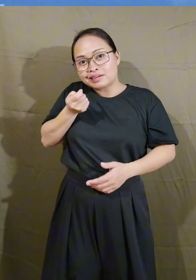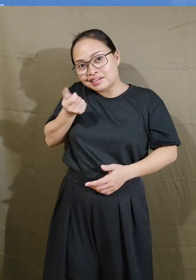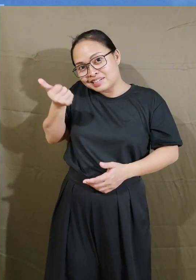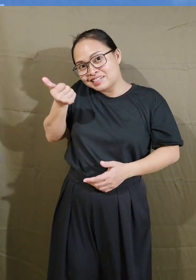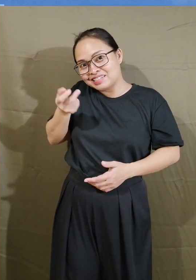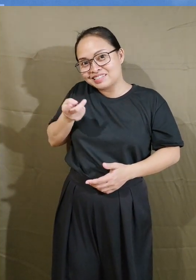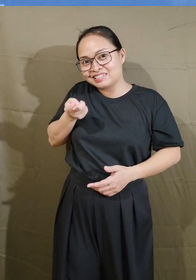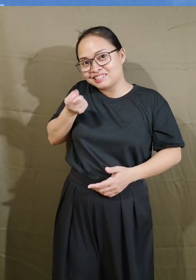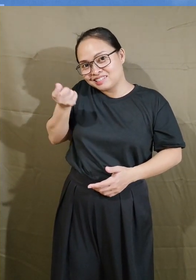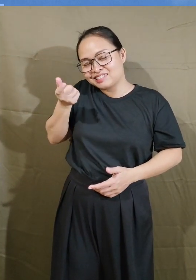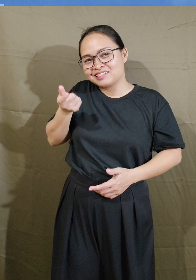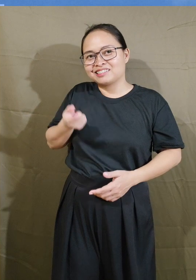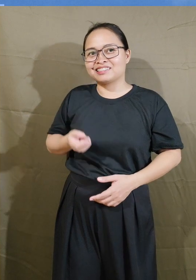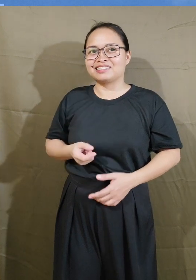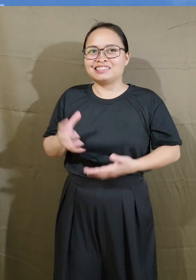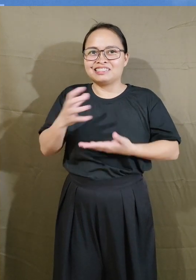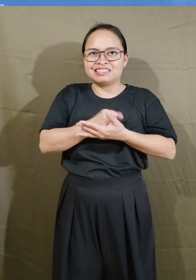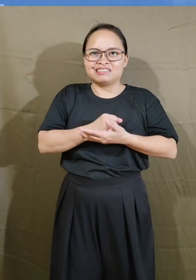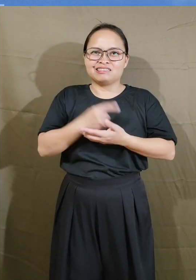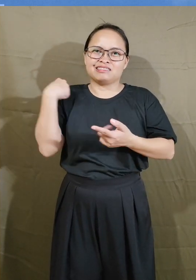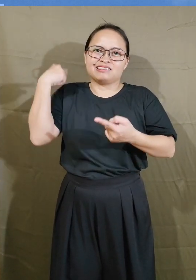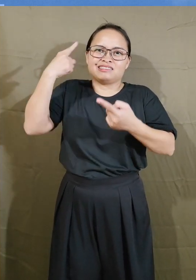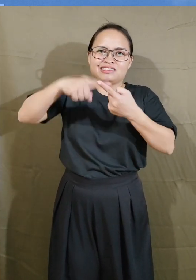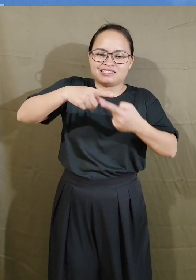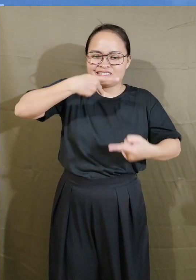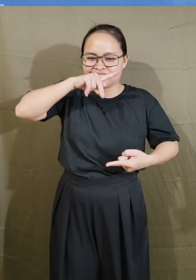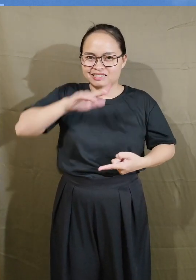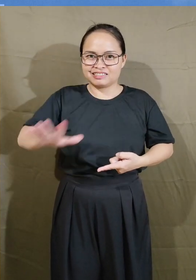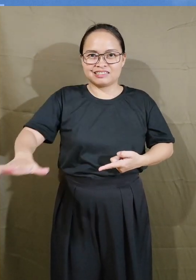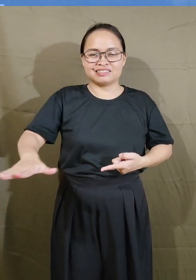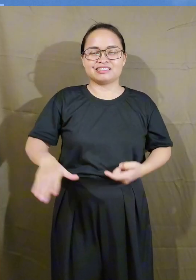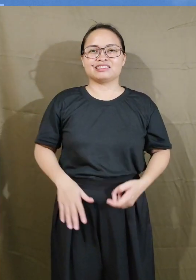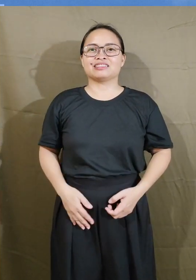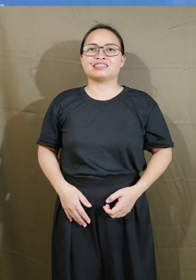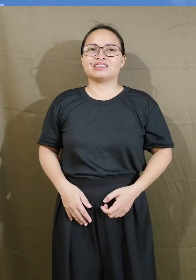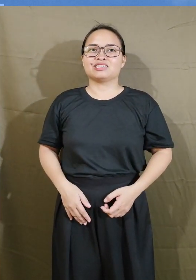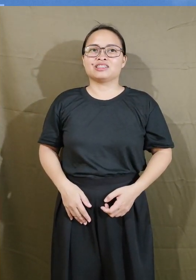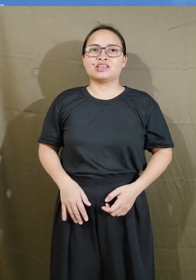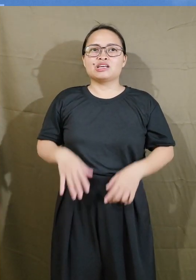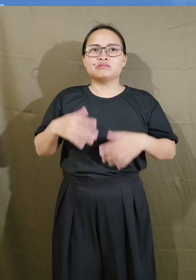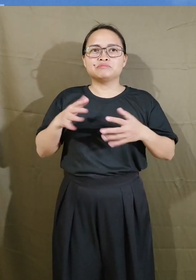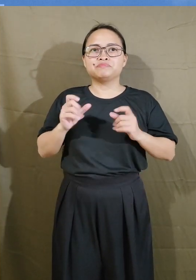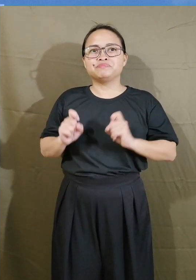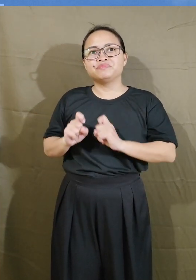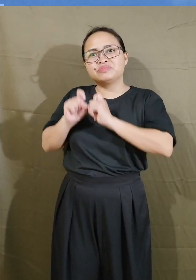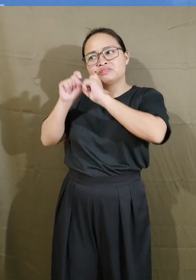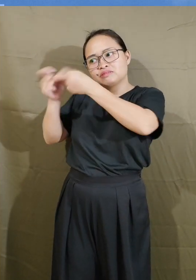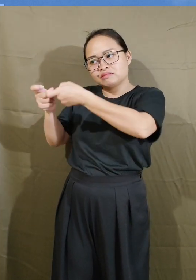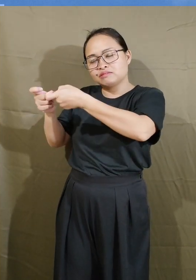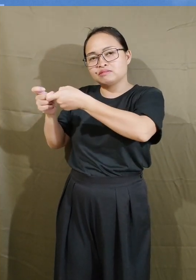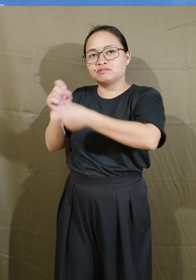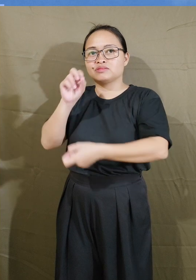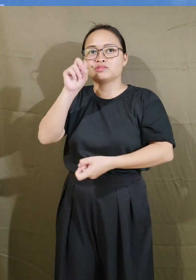24,256 marble collections ever since she was a kid. If she gave